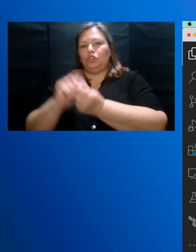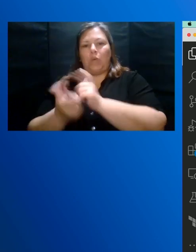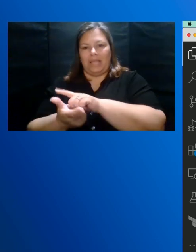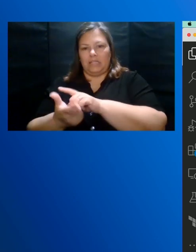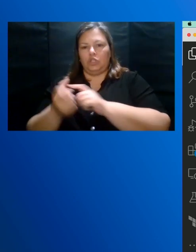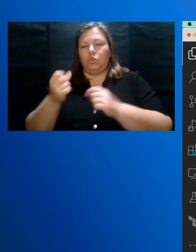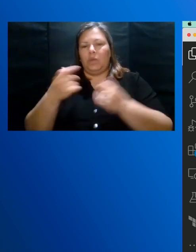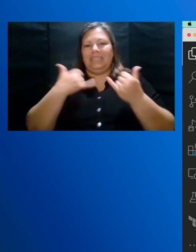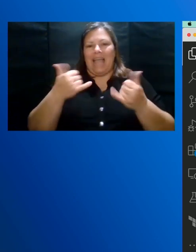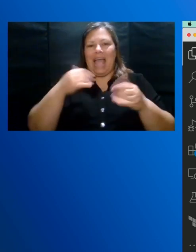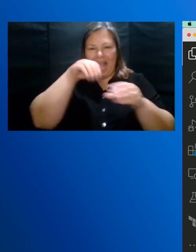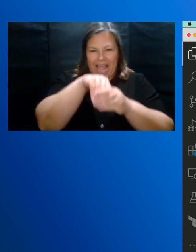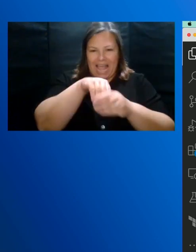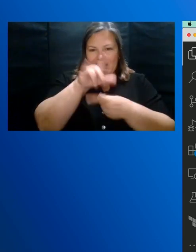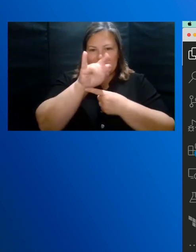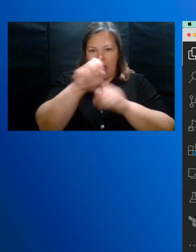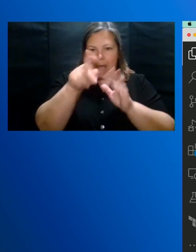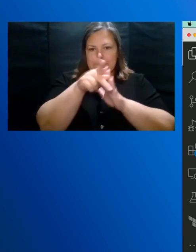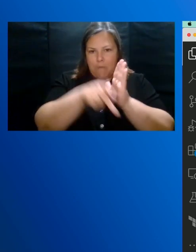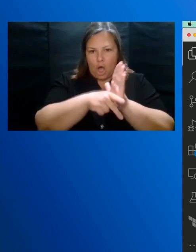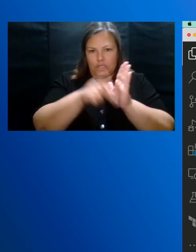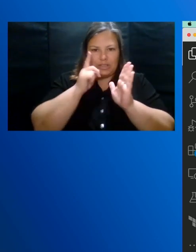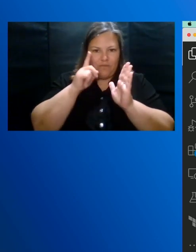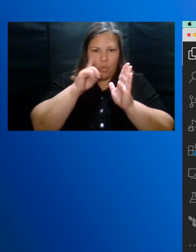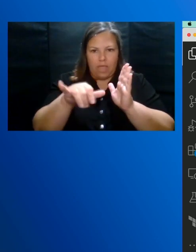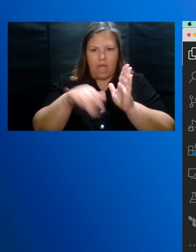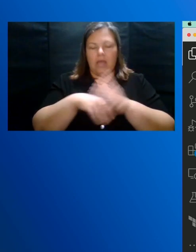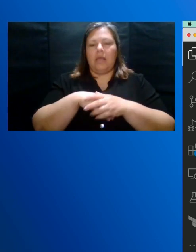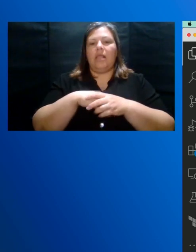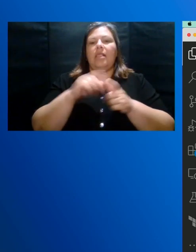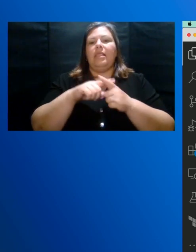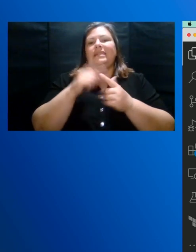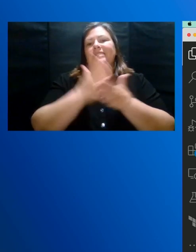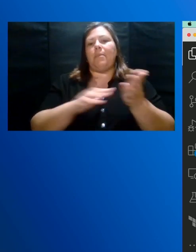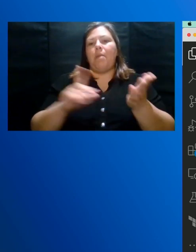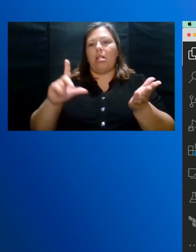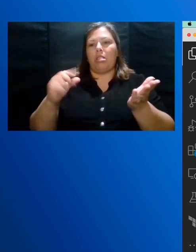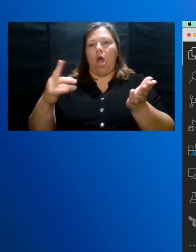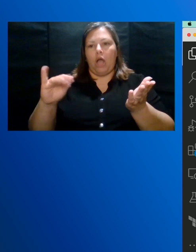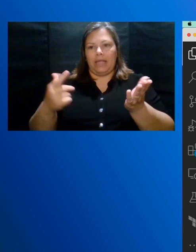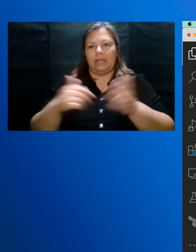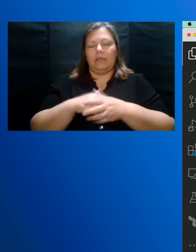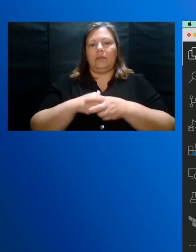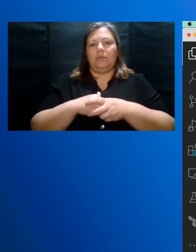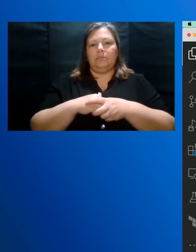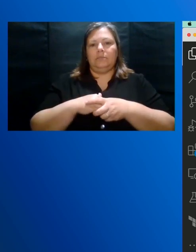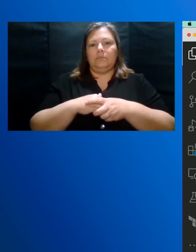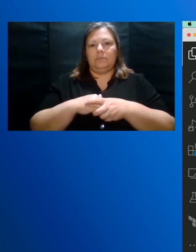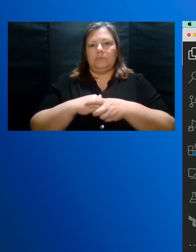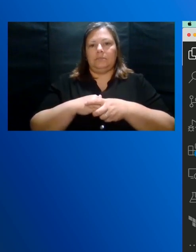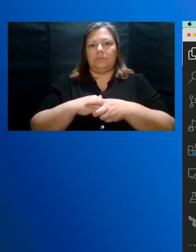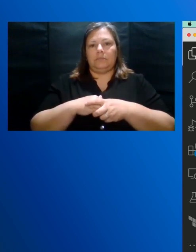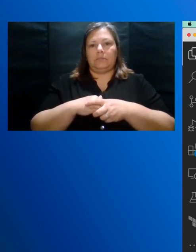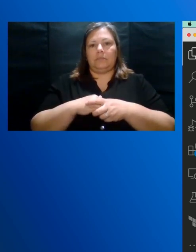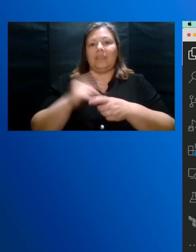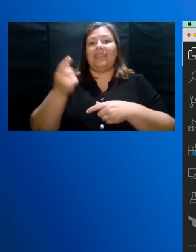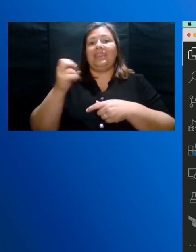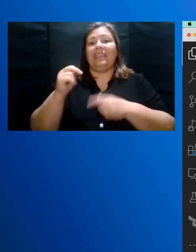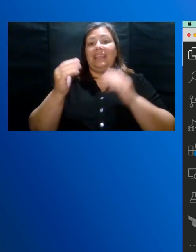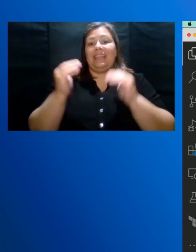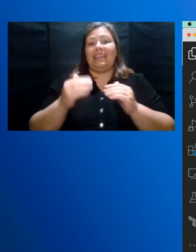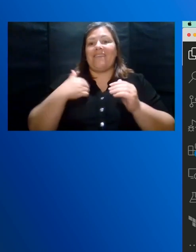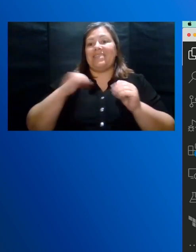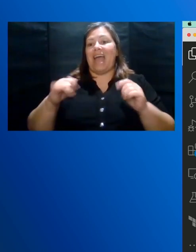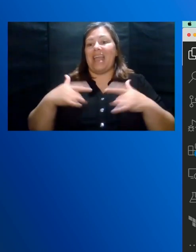doing an inline policy for that. And finally, some logging. And then I set up the logging, and then I have this event. Now